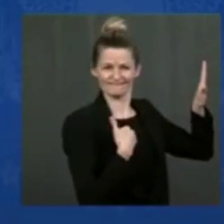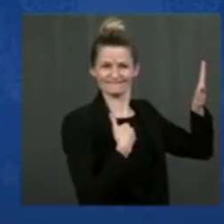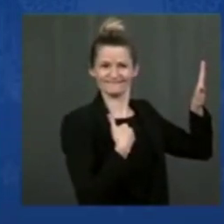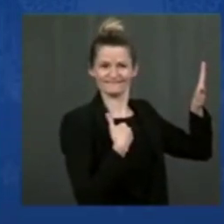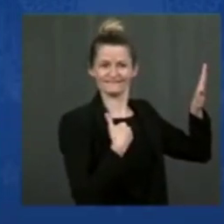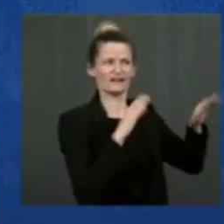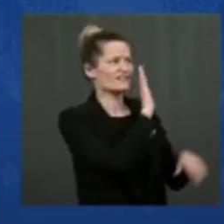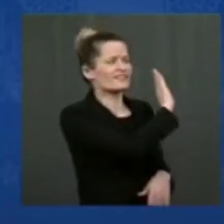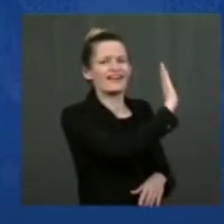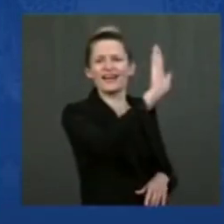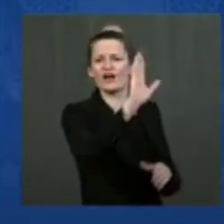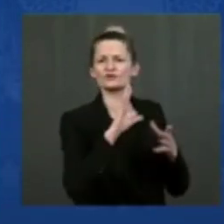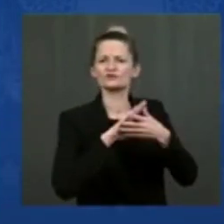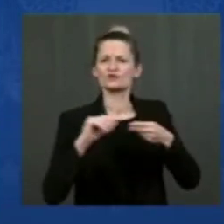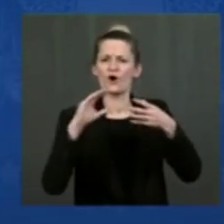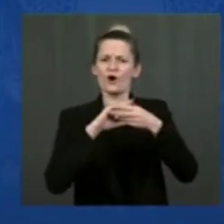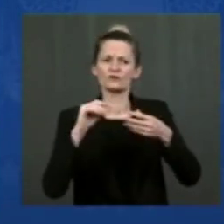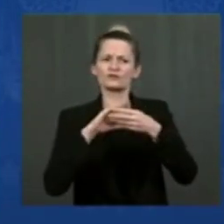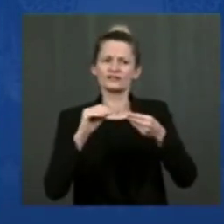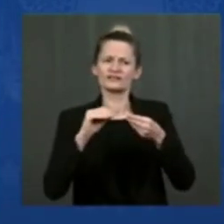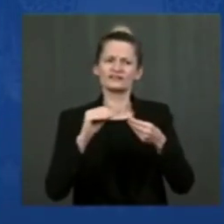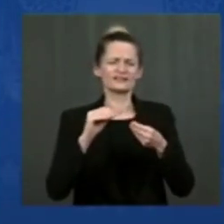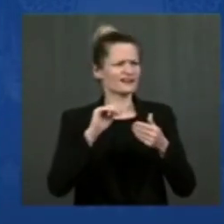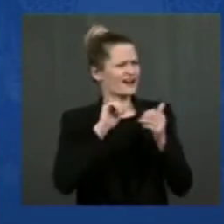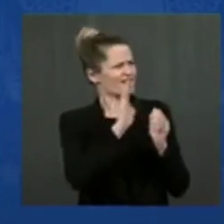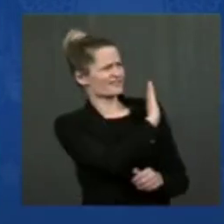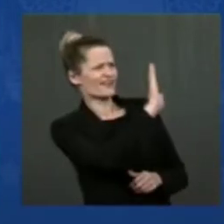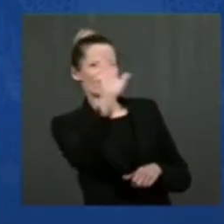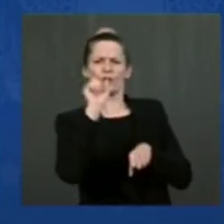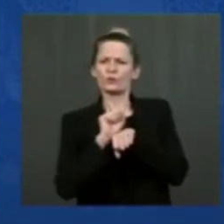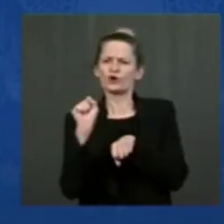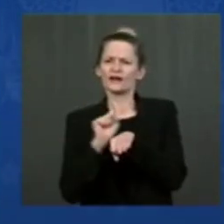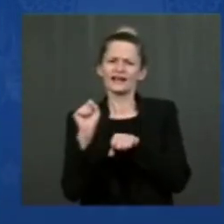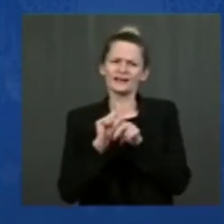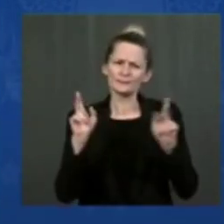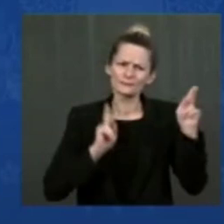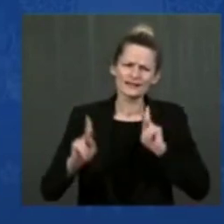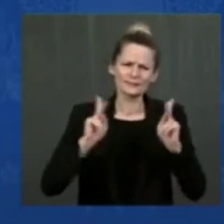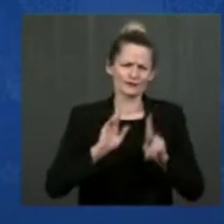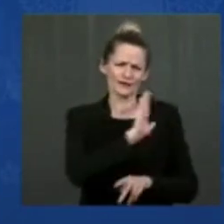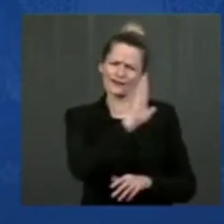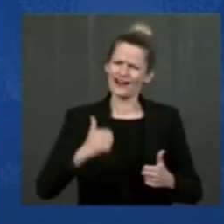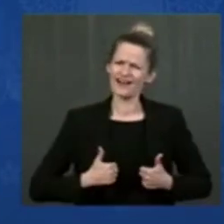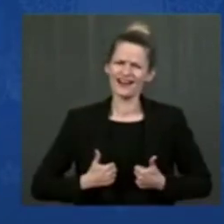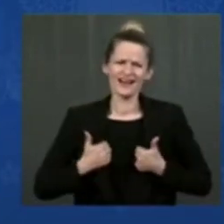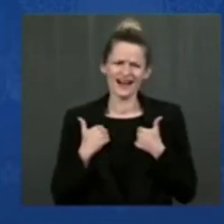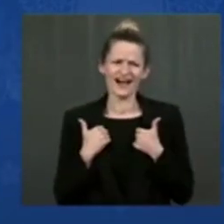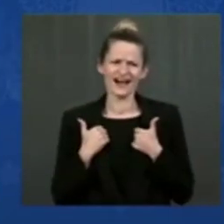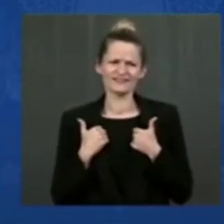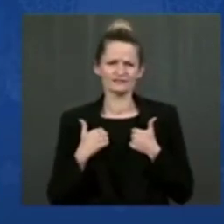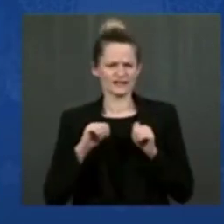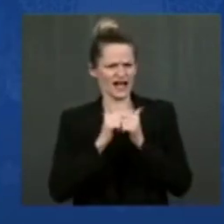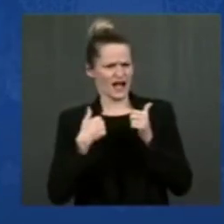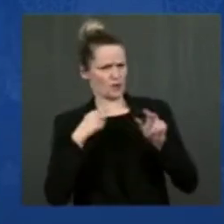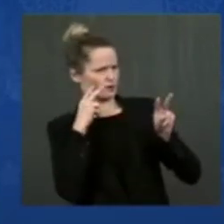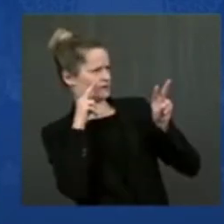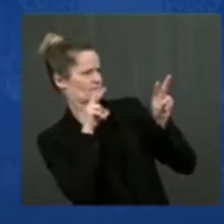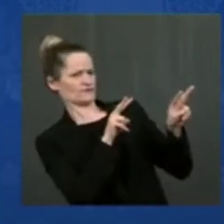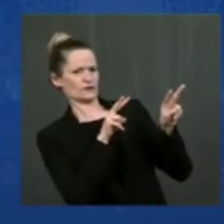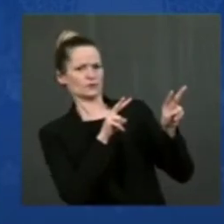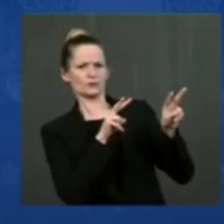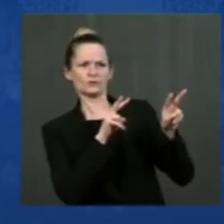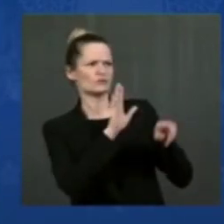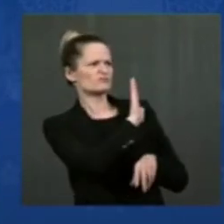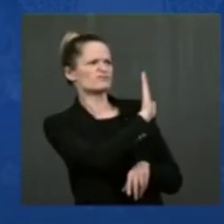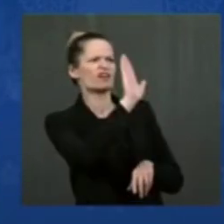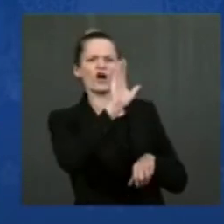country. People who changed the lives of workers and changed the way that we think about work. that are on that wall. And that's quite honestly what we're doing with the